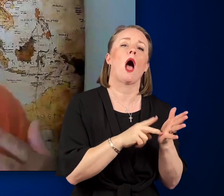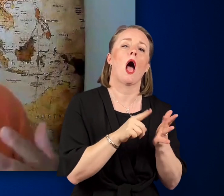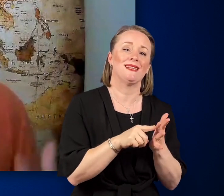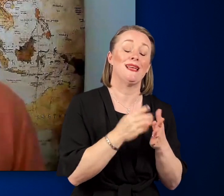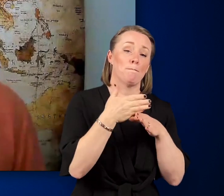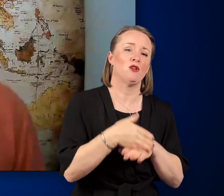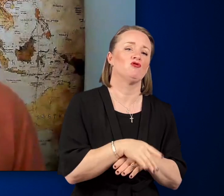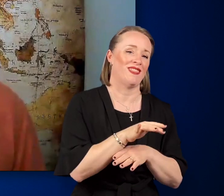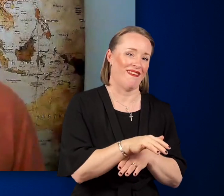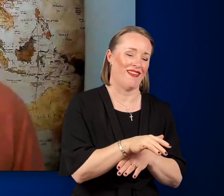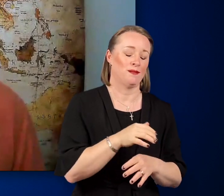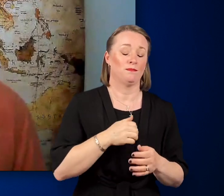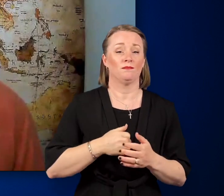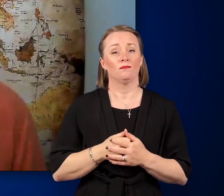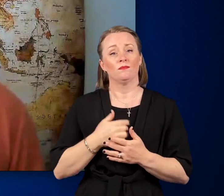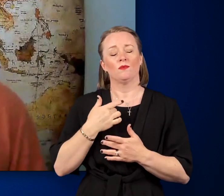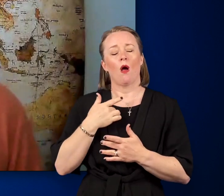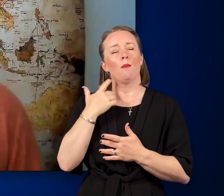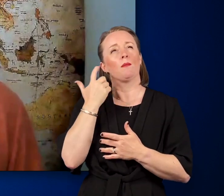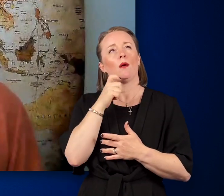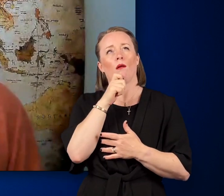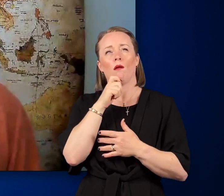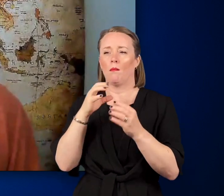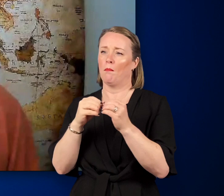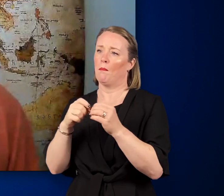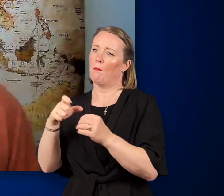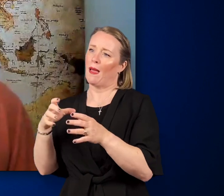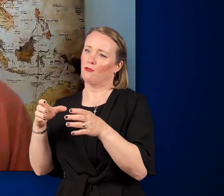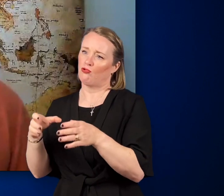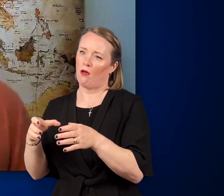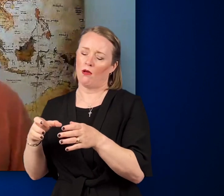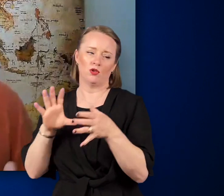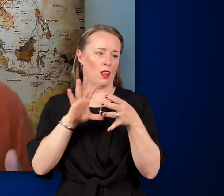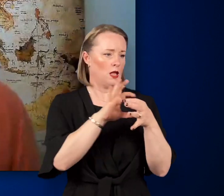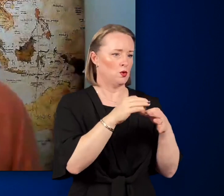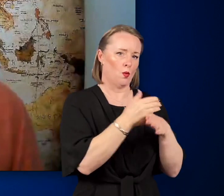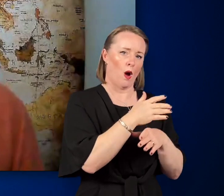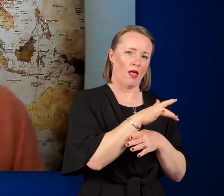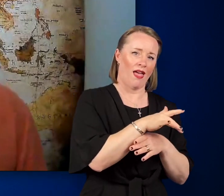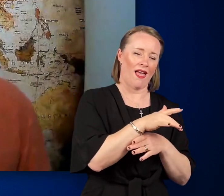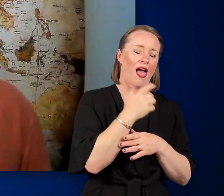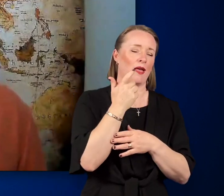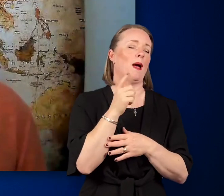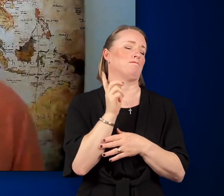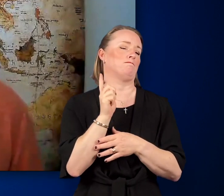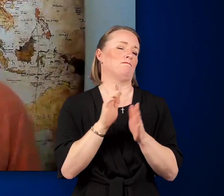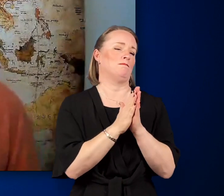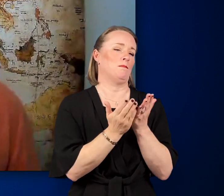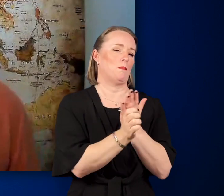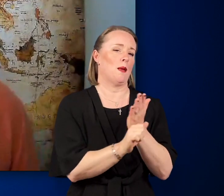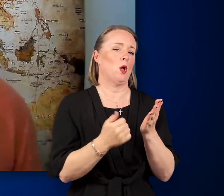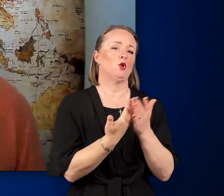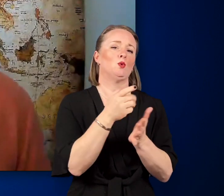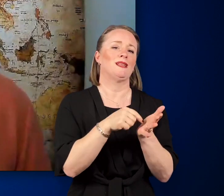Whenever I think of how BEC relate to what we've been engaged in, I always think of Philippians 1, verses 3